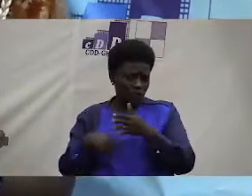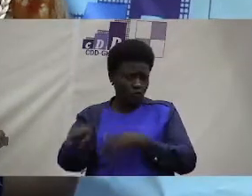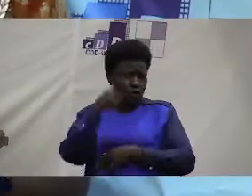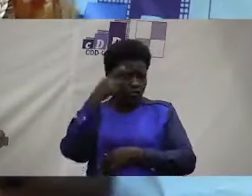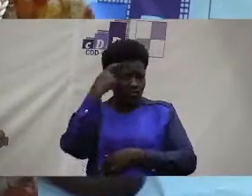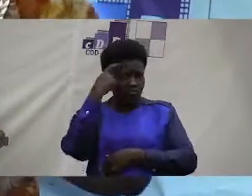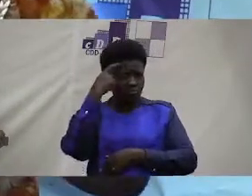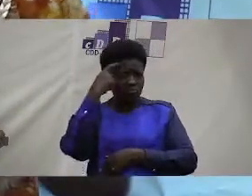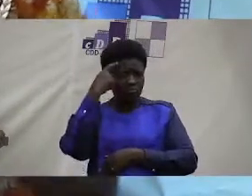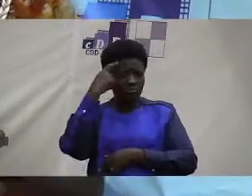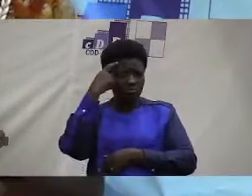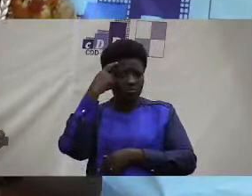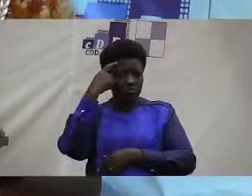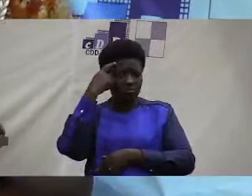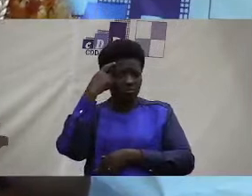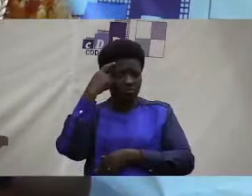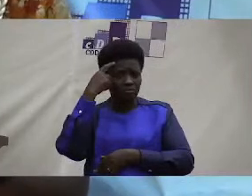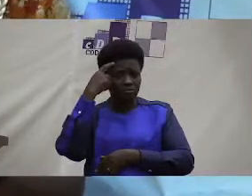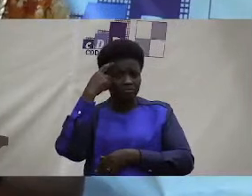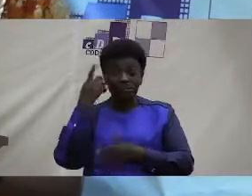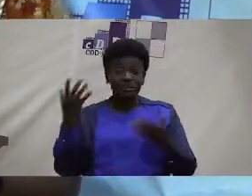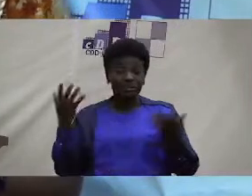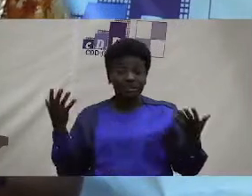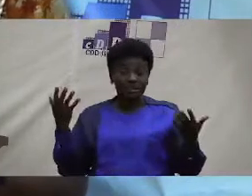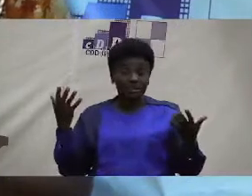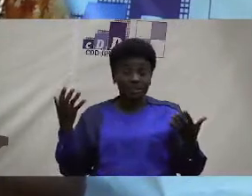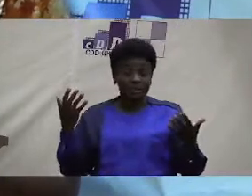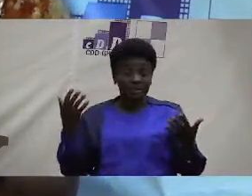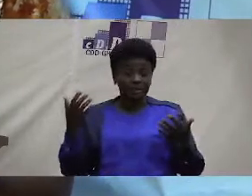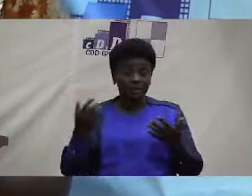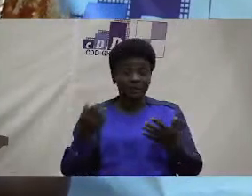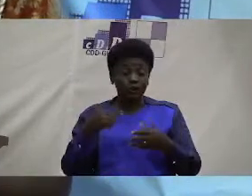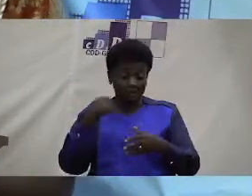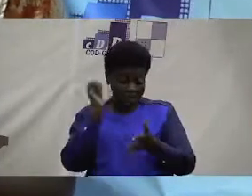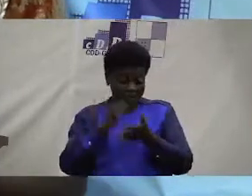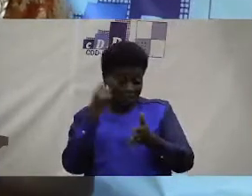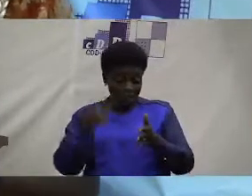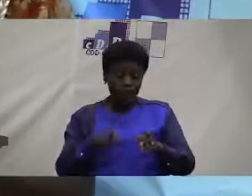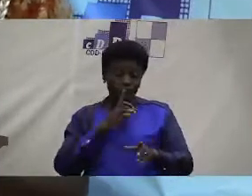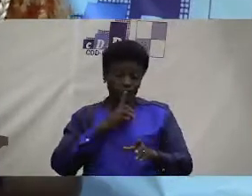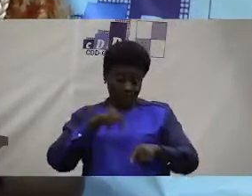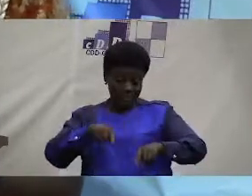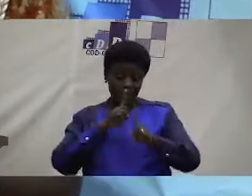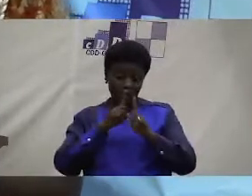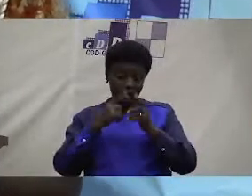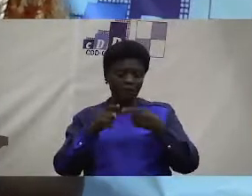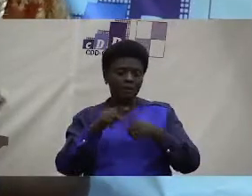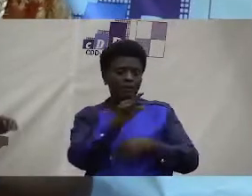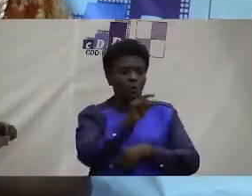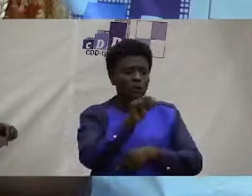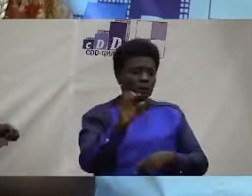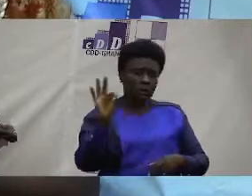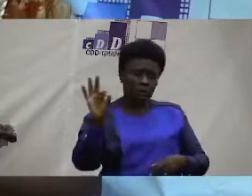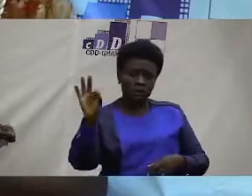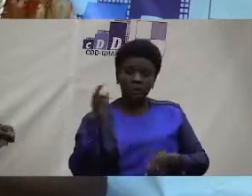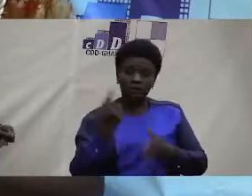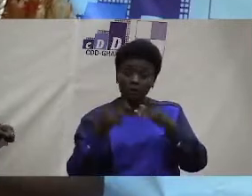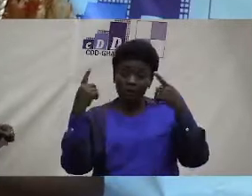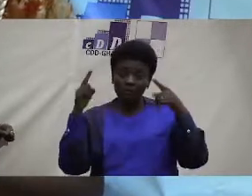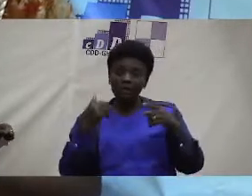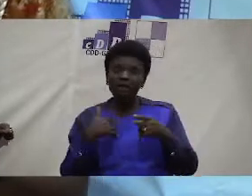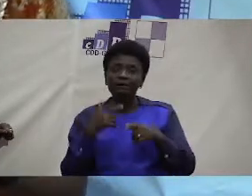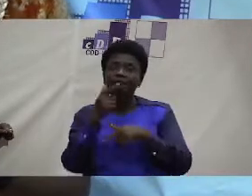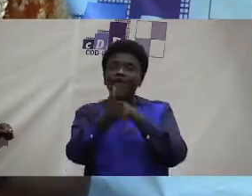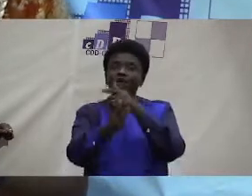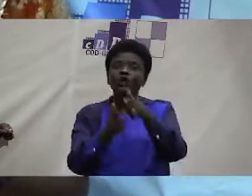of. With the data, which is what we really talk about, In 2019, they had a very